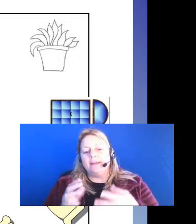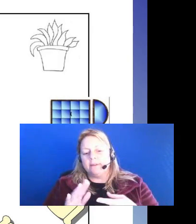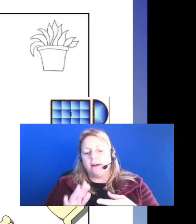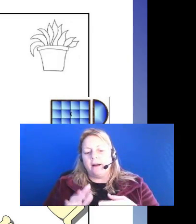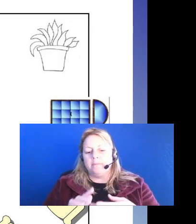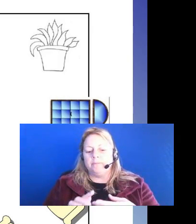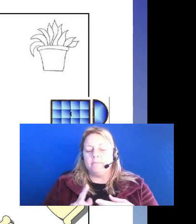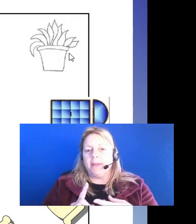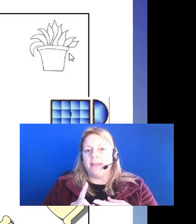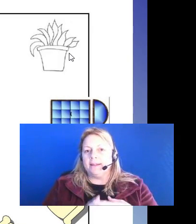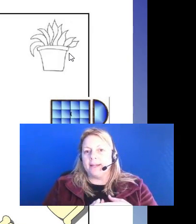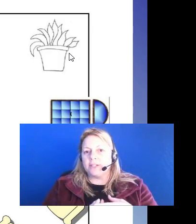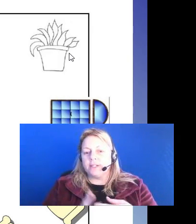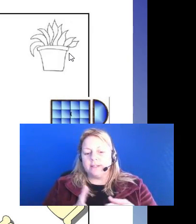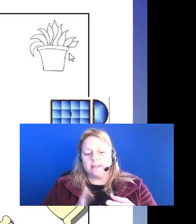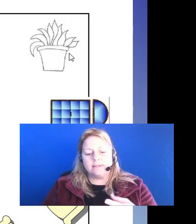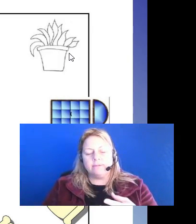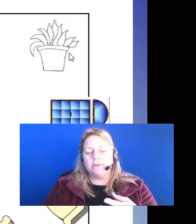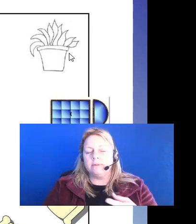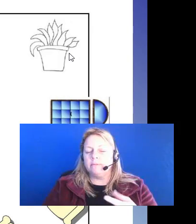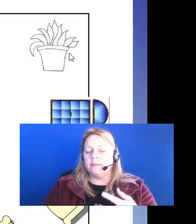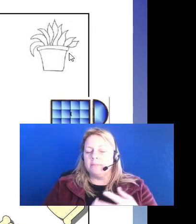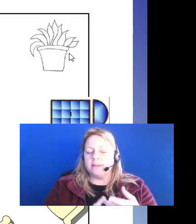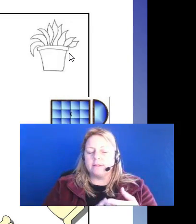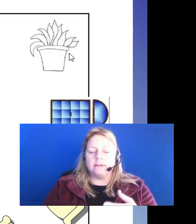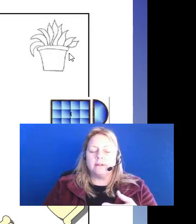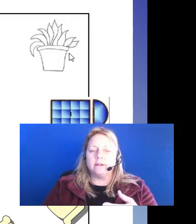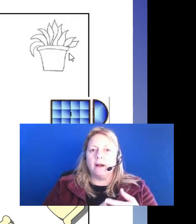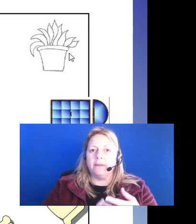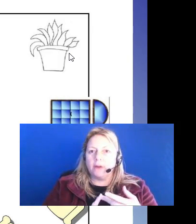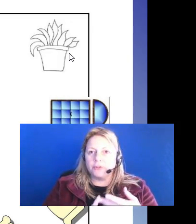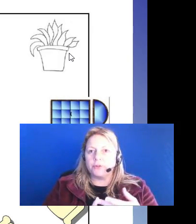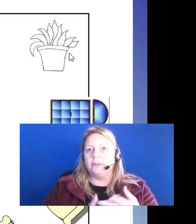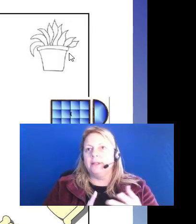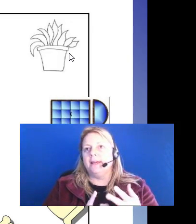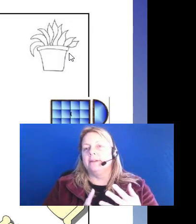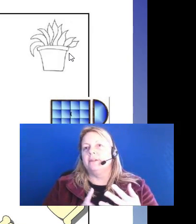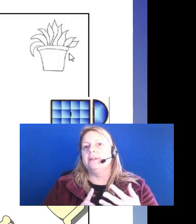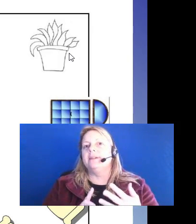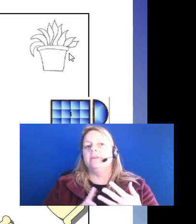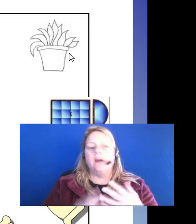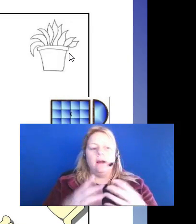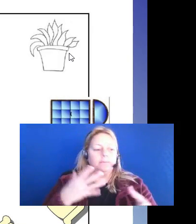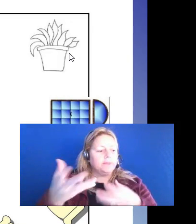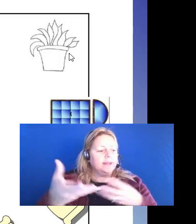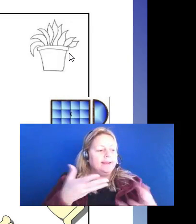So again, making connections, it meets the cultural and